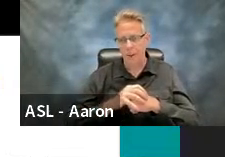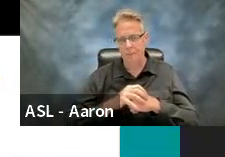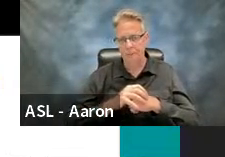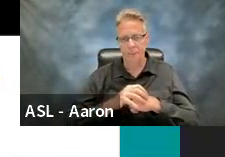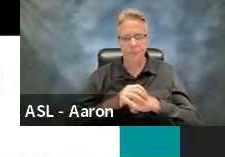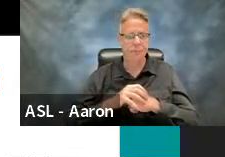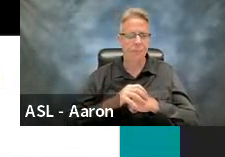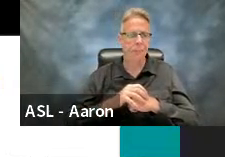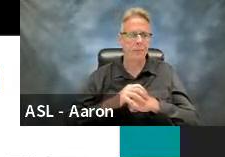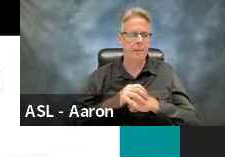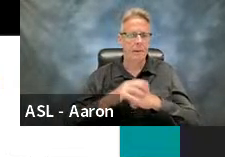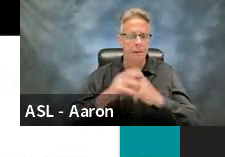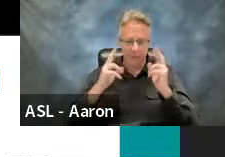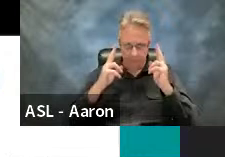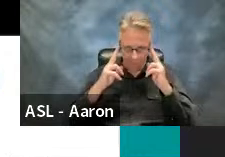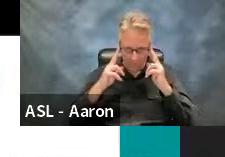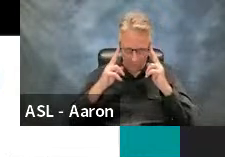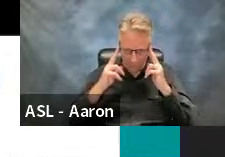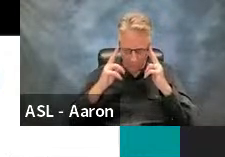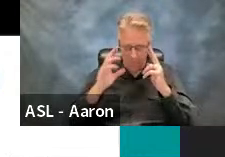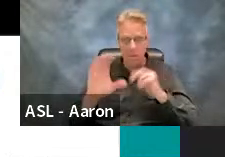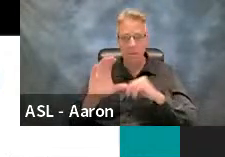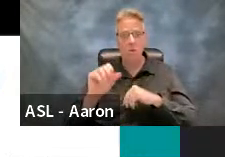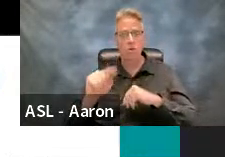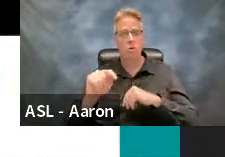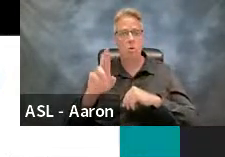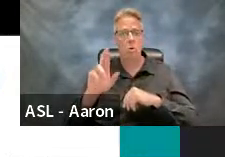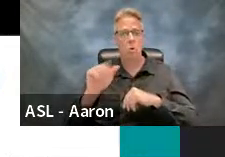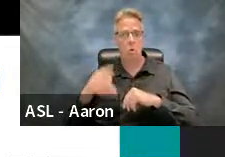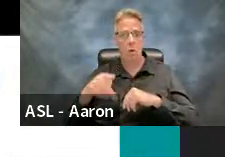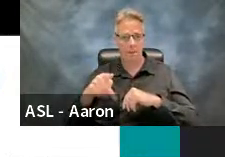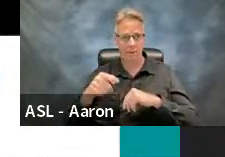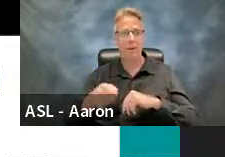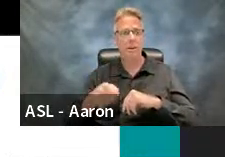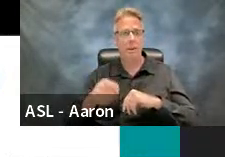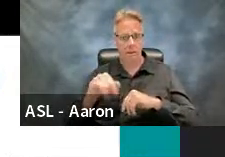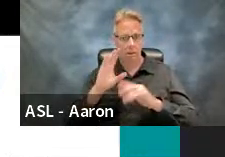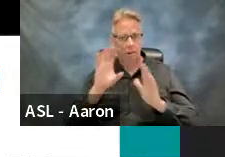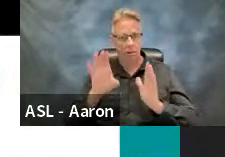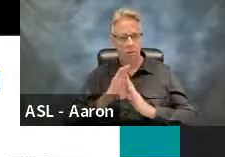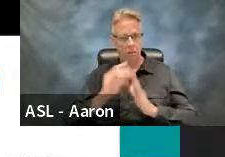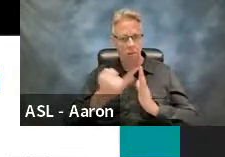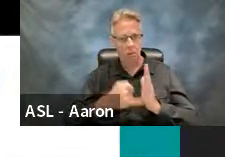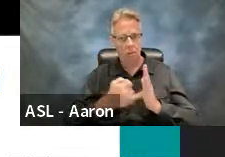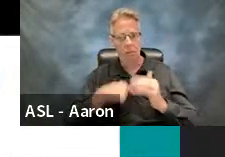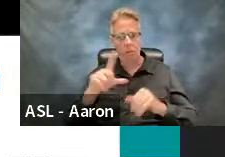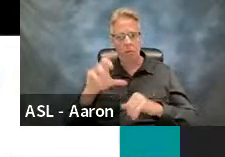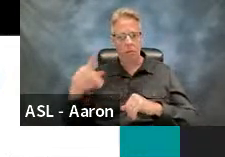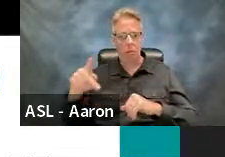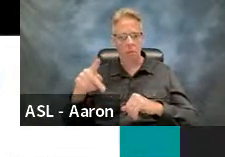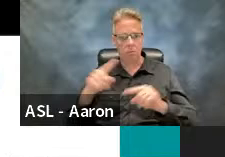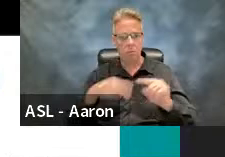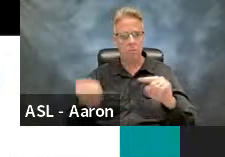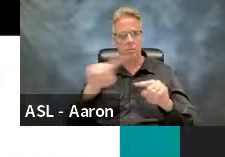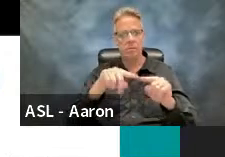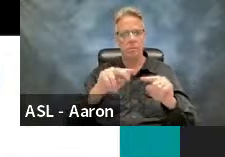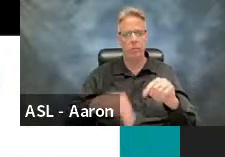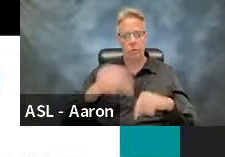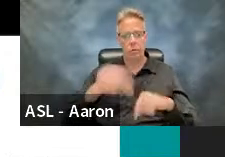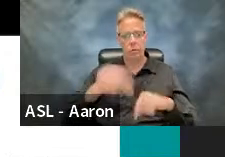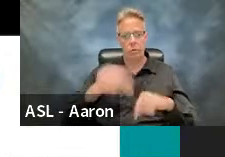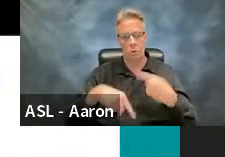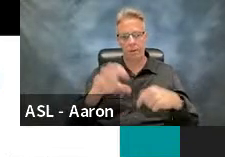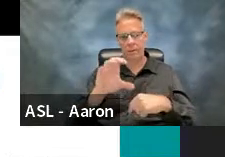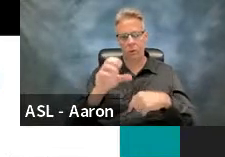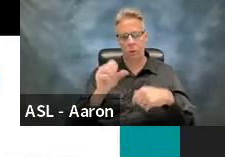Okay, so I mentioned the C Street ramps. In this configuration, there's a loop ramp here that is northbound connection to C